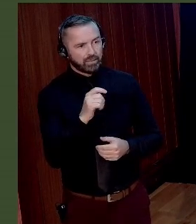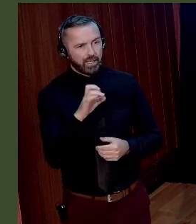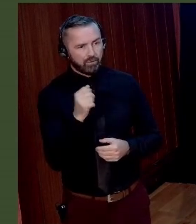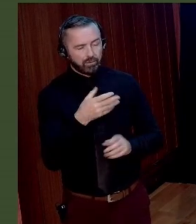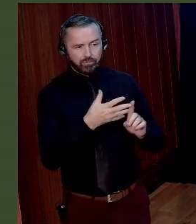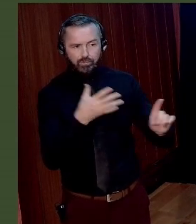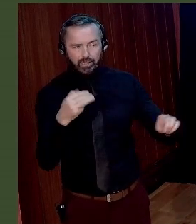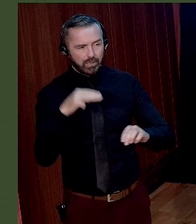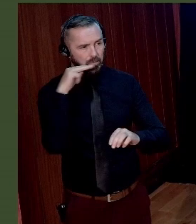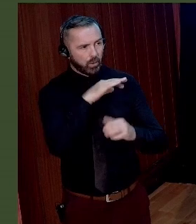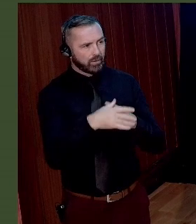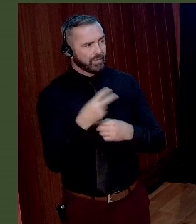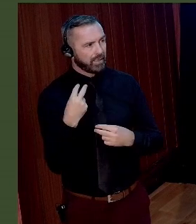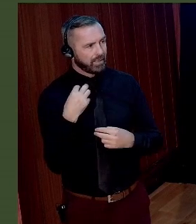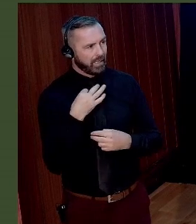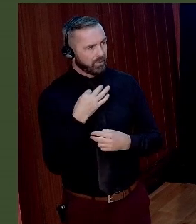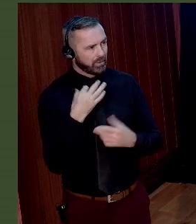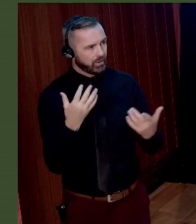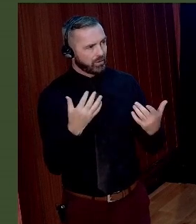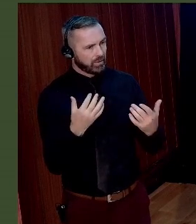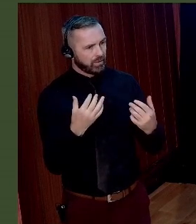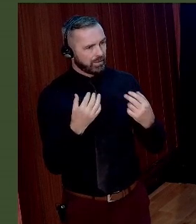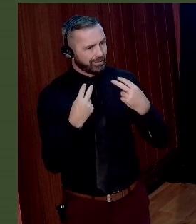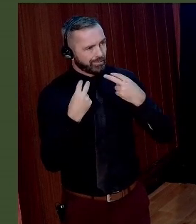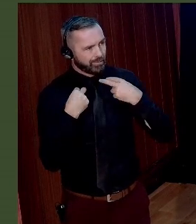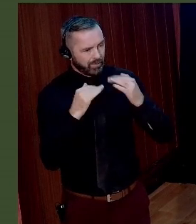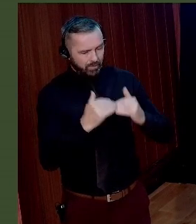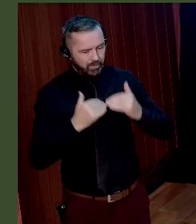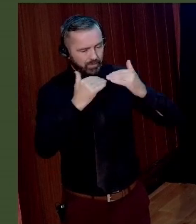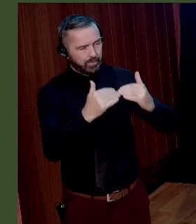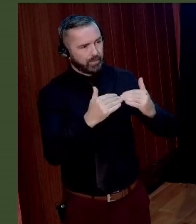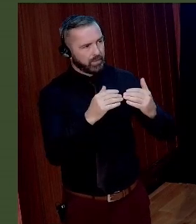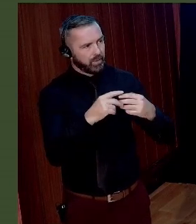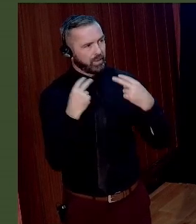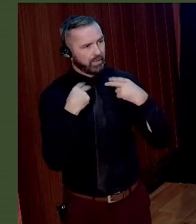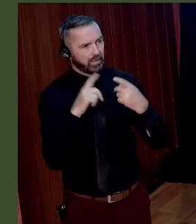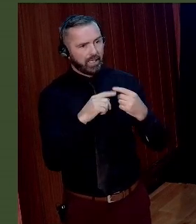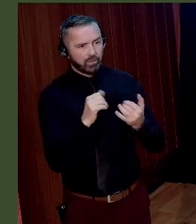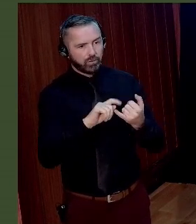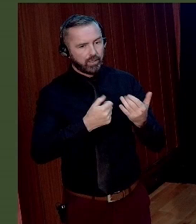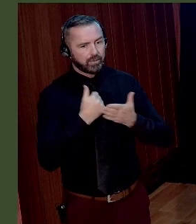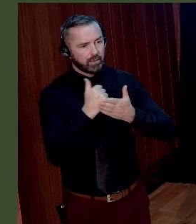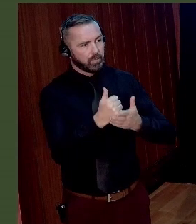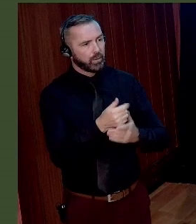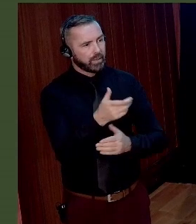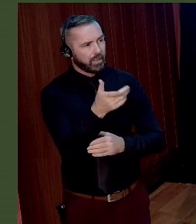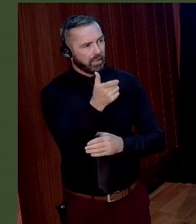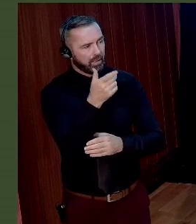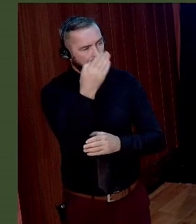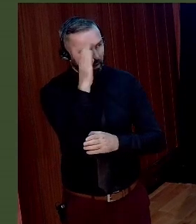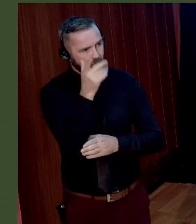and its role in the establishment of the state, and took practical steps to promote the language and to support the Irish-speaking